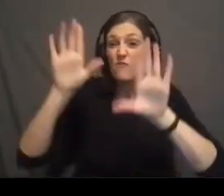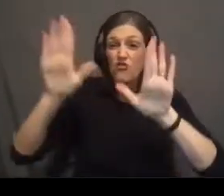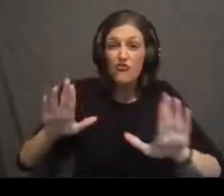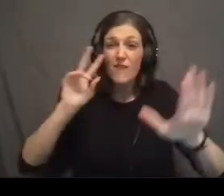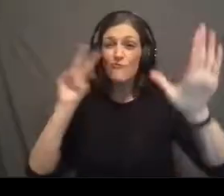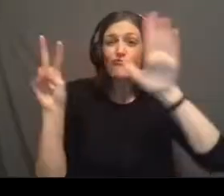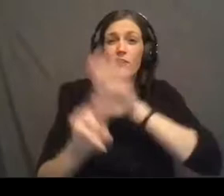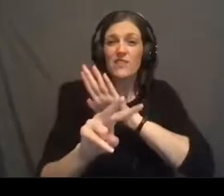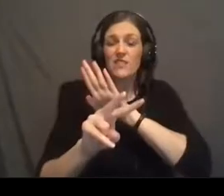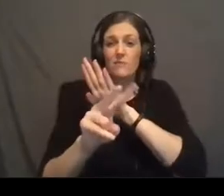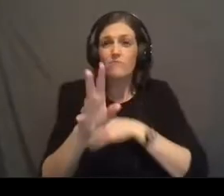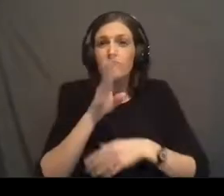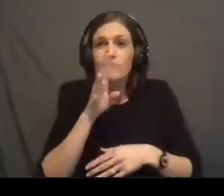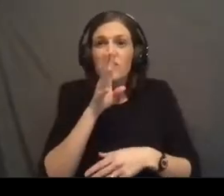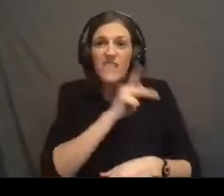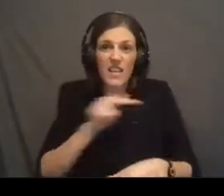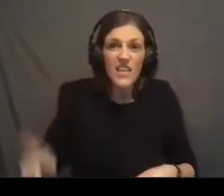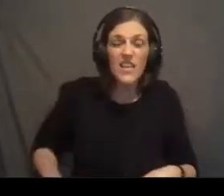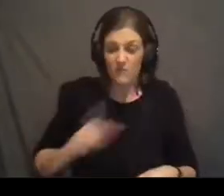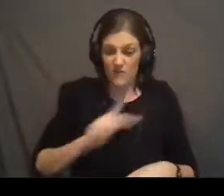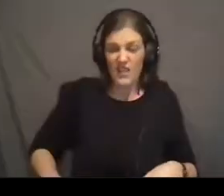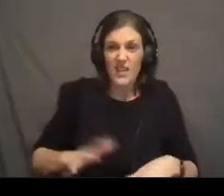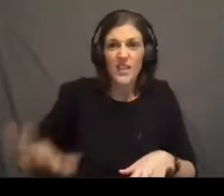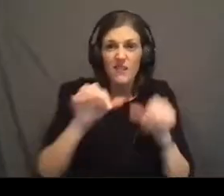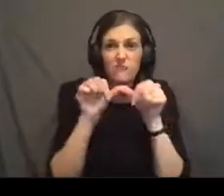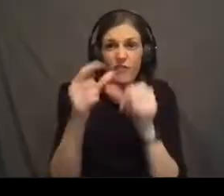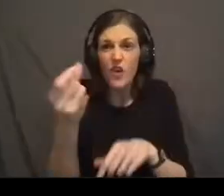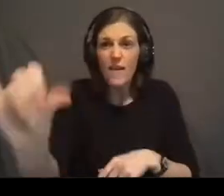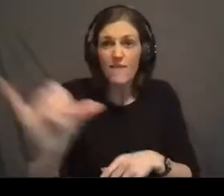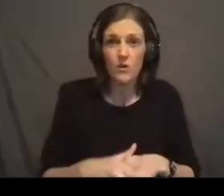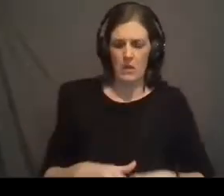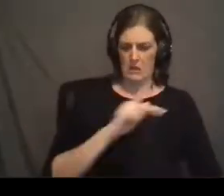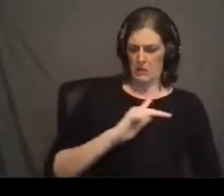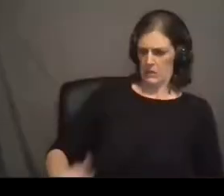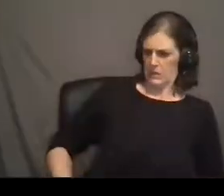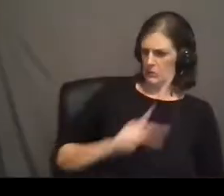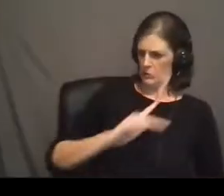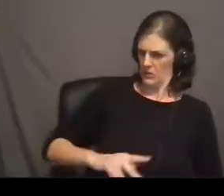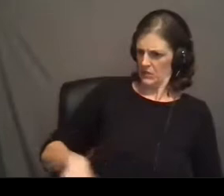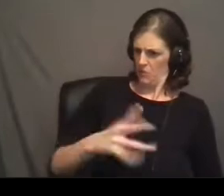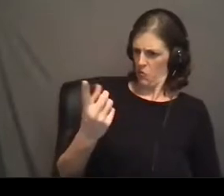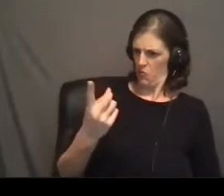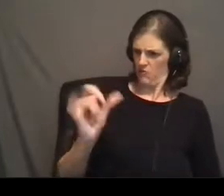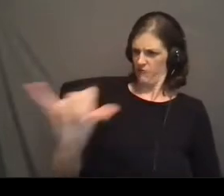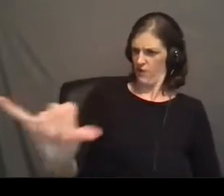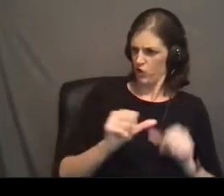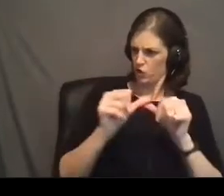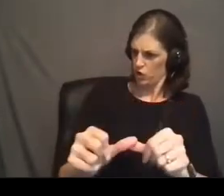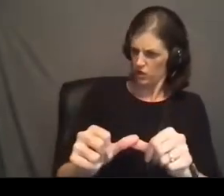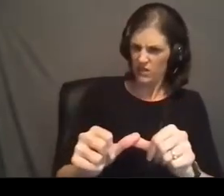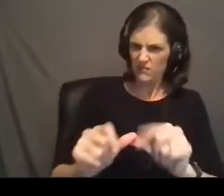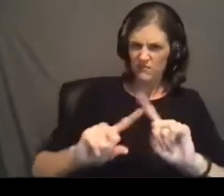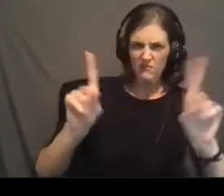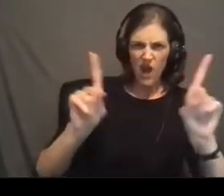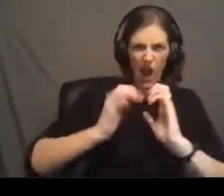that speaks of a king whose kingdom will last forever. The king whose kingdom will last forever? But how can he be